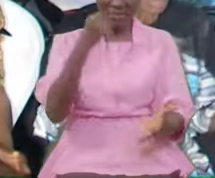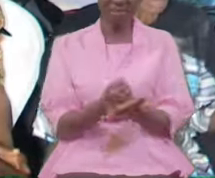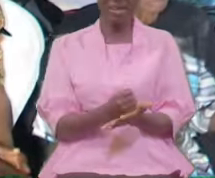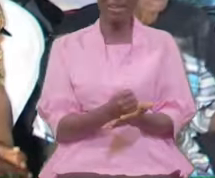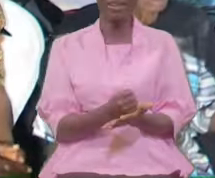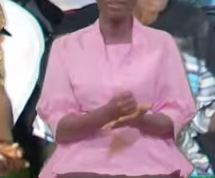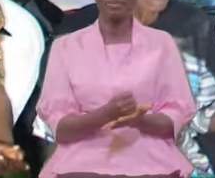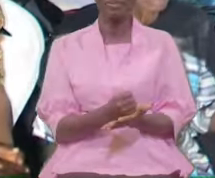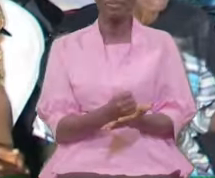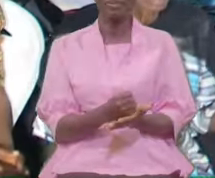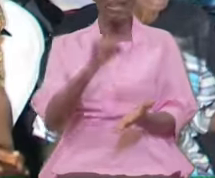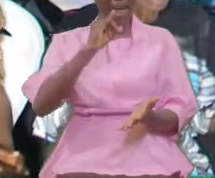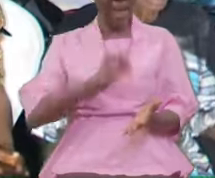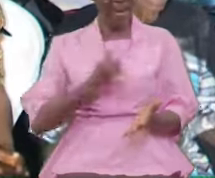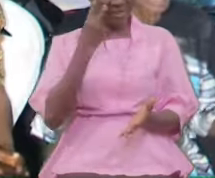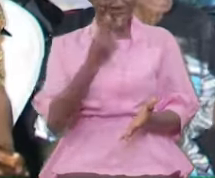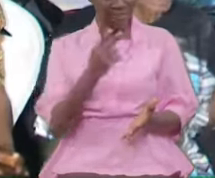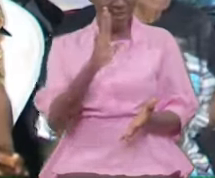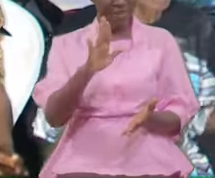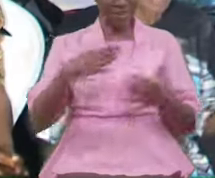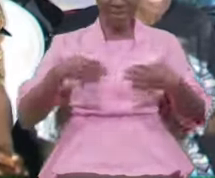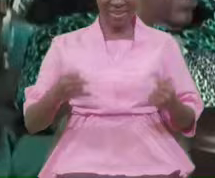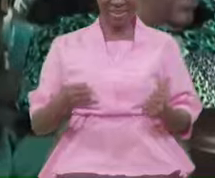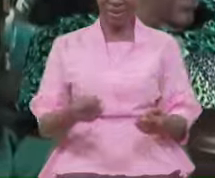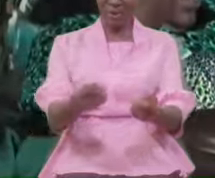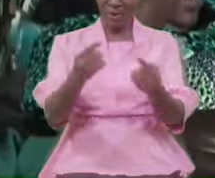you deler com to